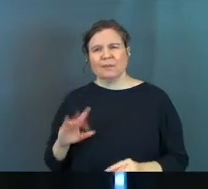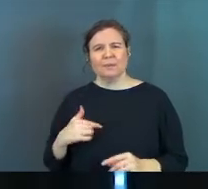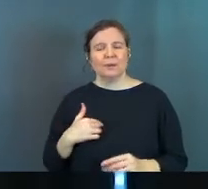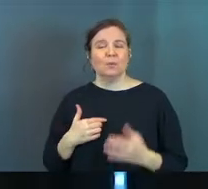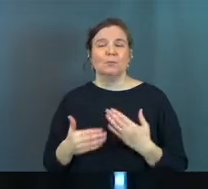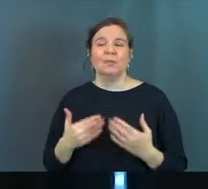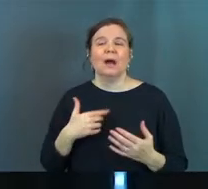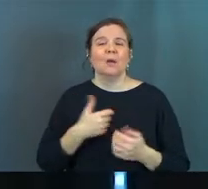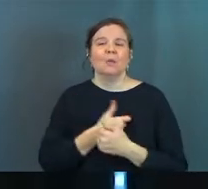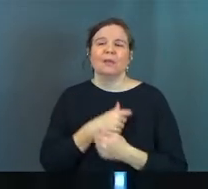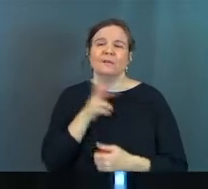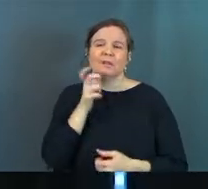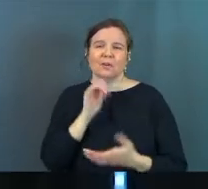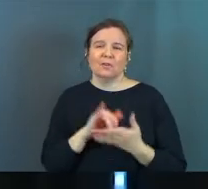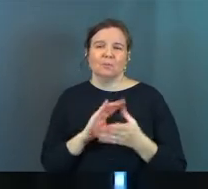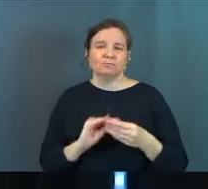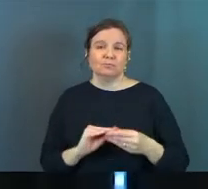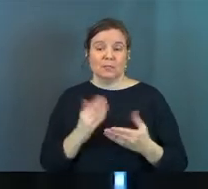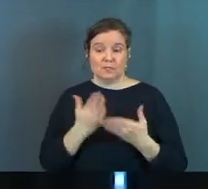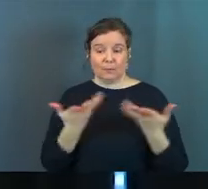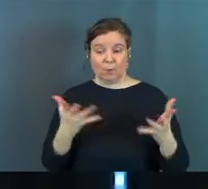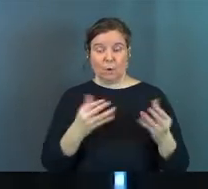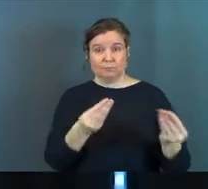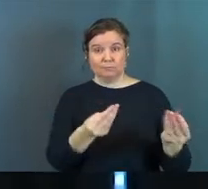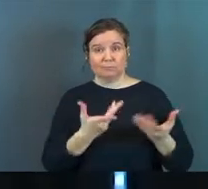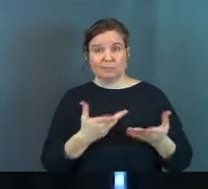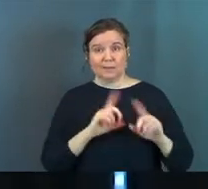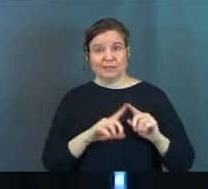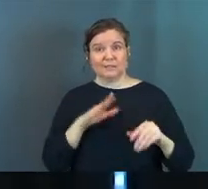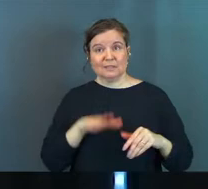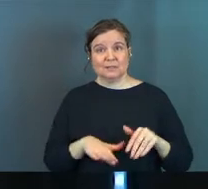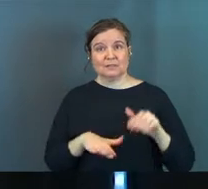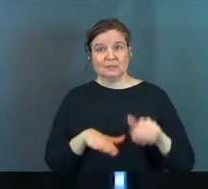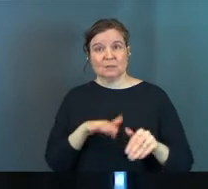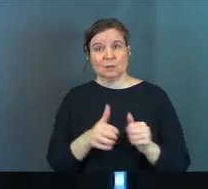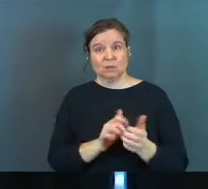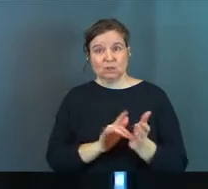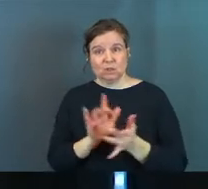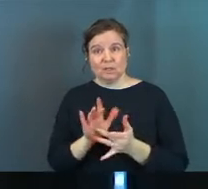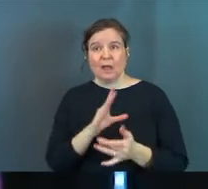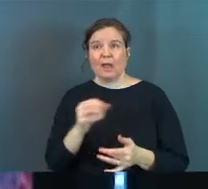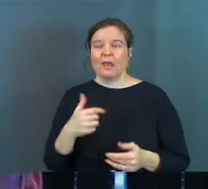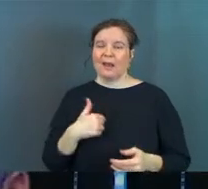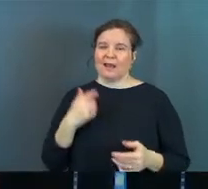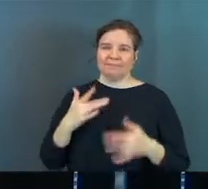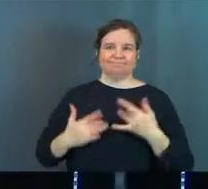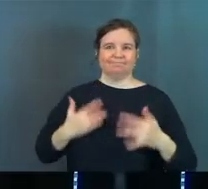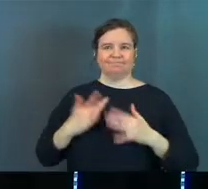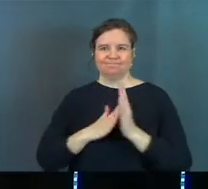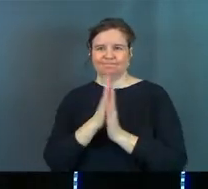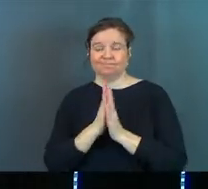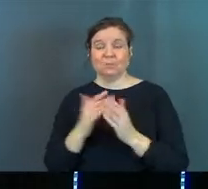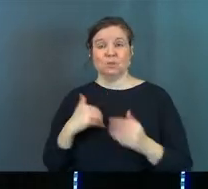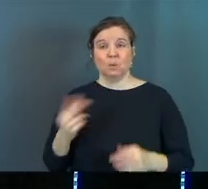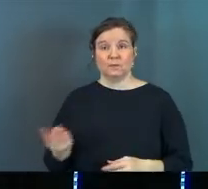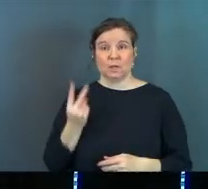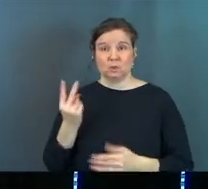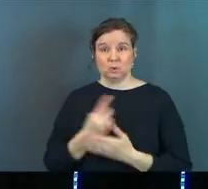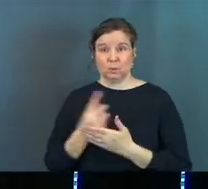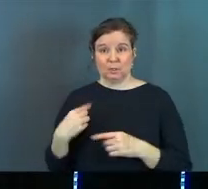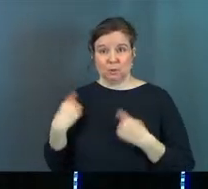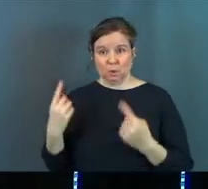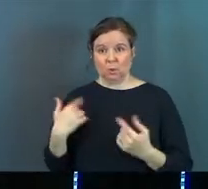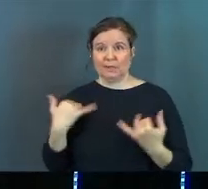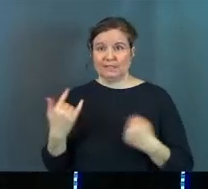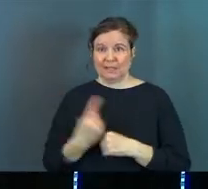that to me. I would love to hear that. Some of you guys already have of these steps that you're taking with Jesus. And I get excited. Okay, so we've done 2 weeks of this.